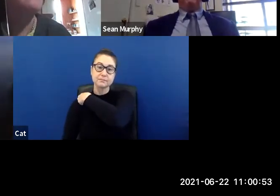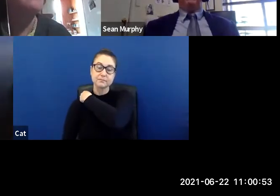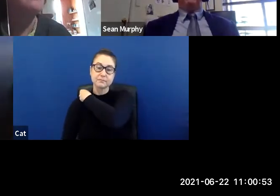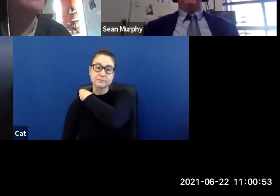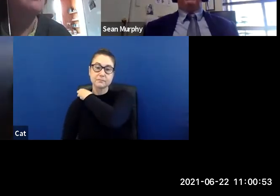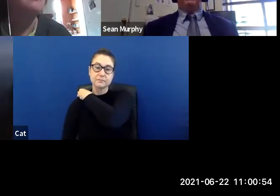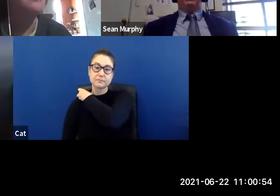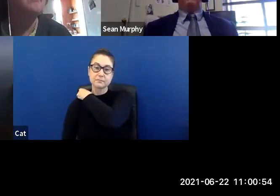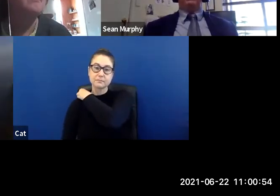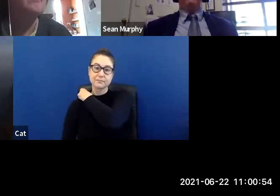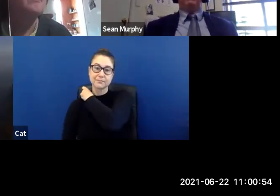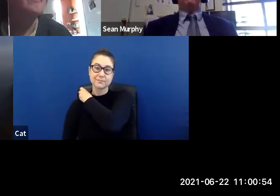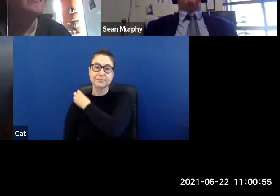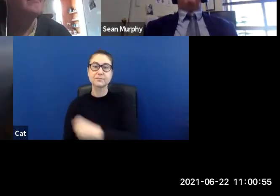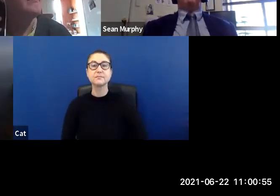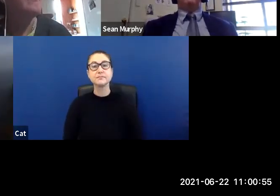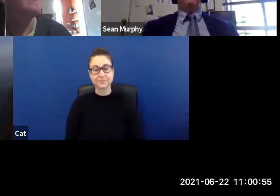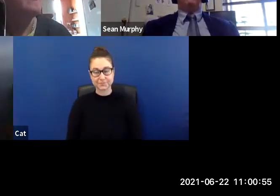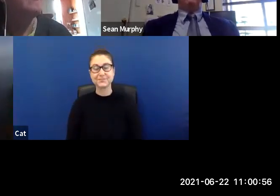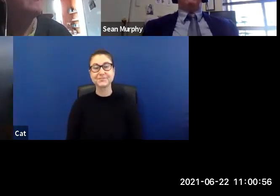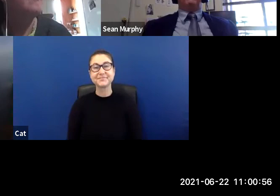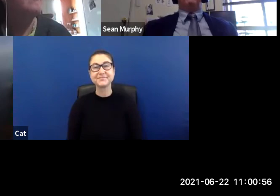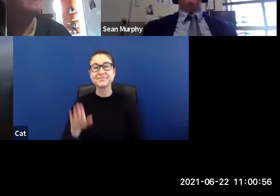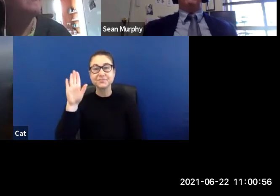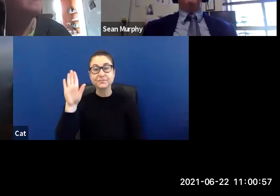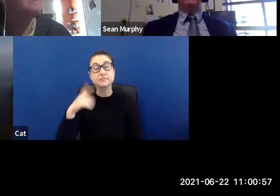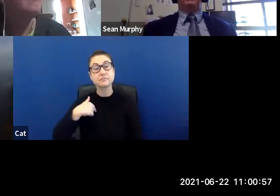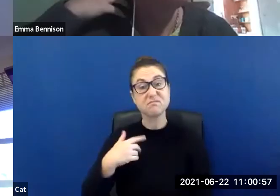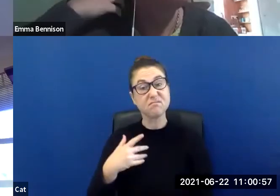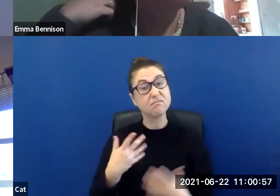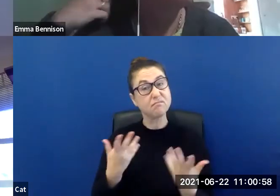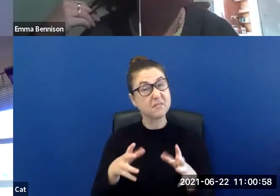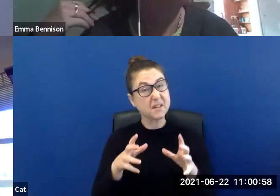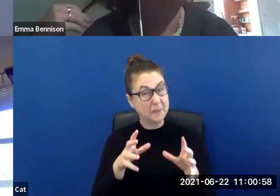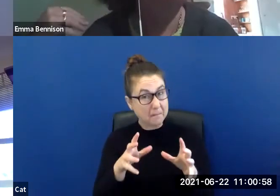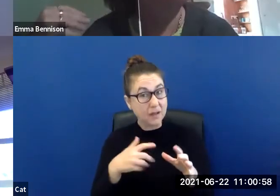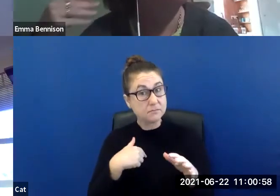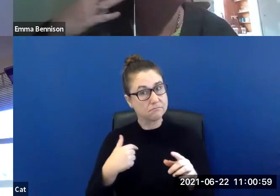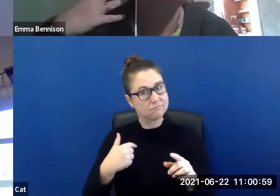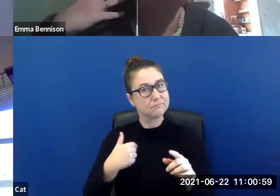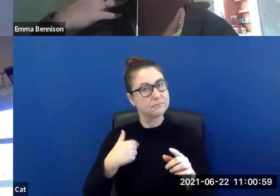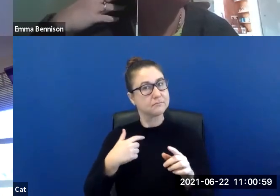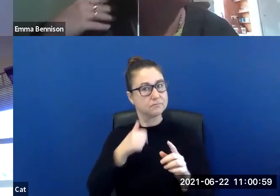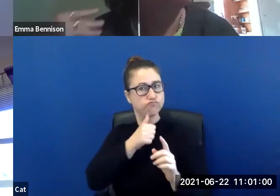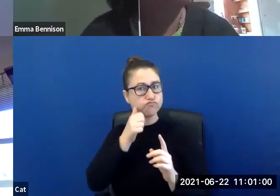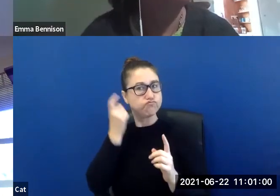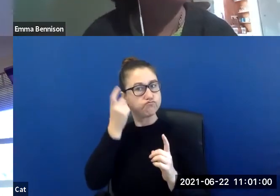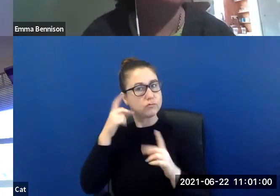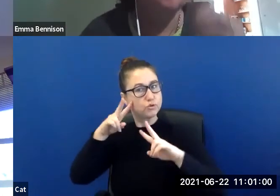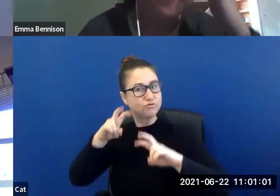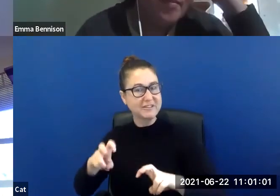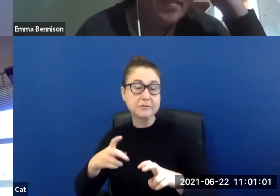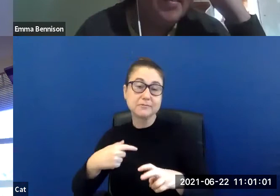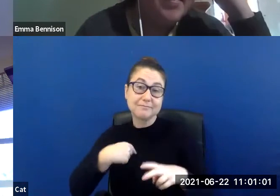The problem is, I did some research, funny enough, on a specific area, just for curiosity's sake. Yes, I am a